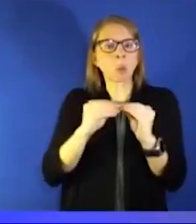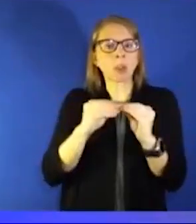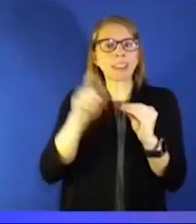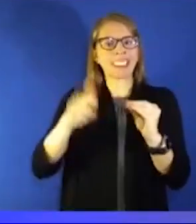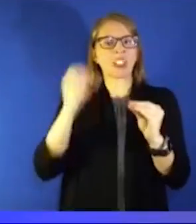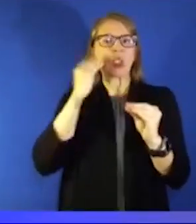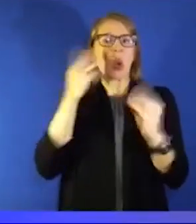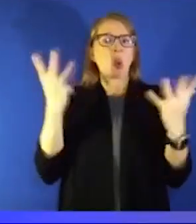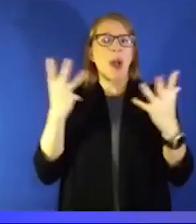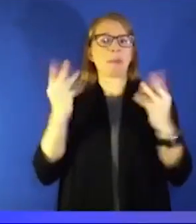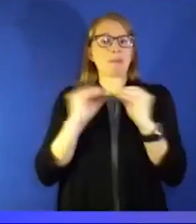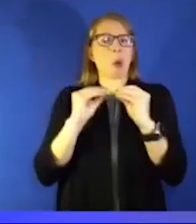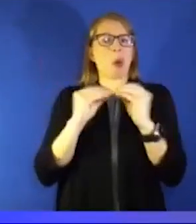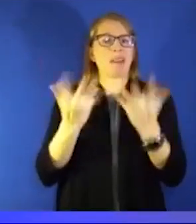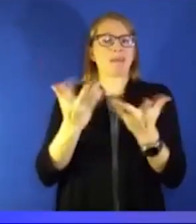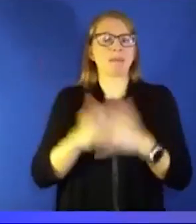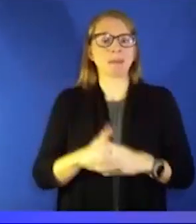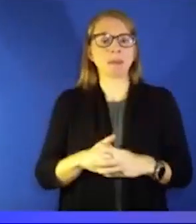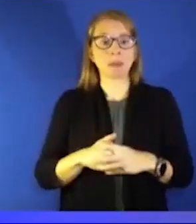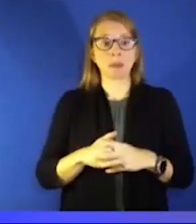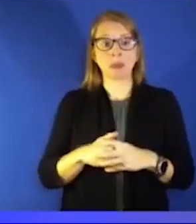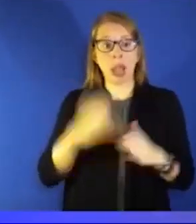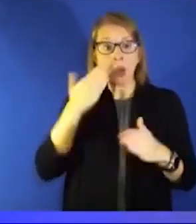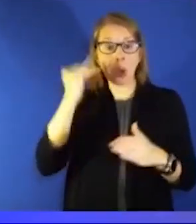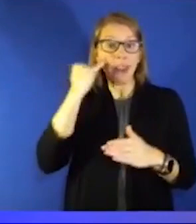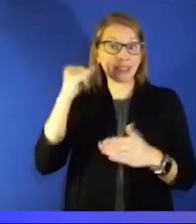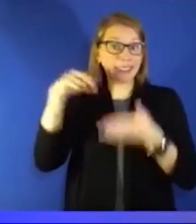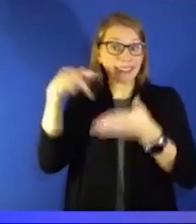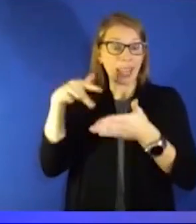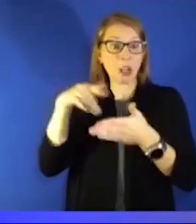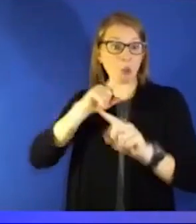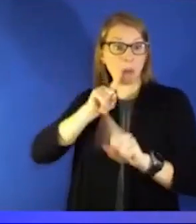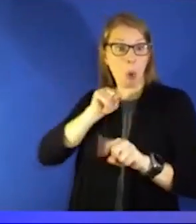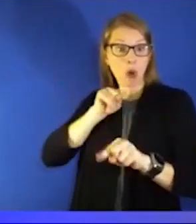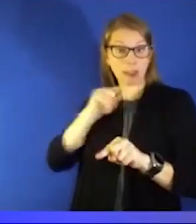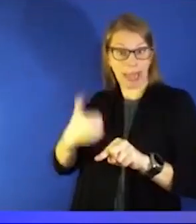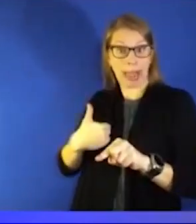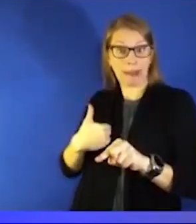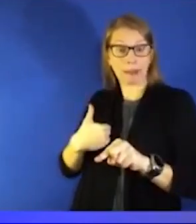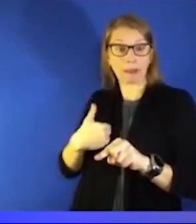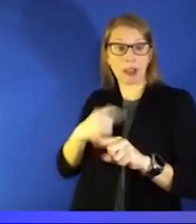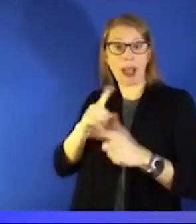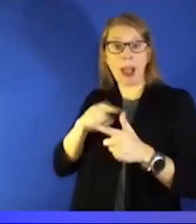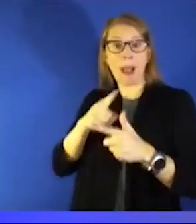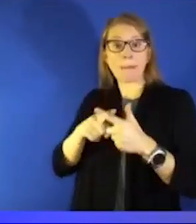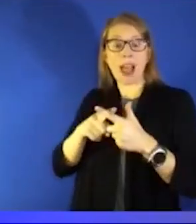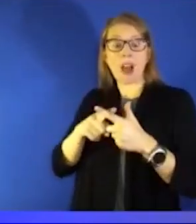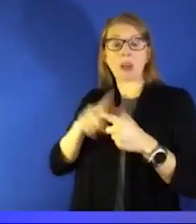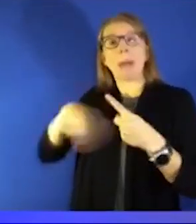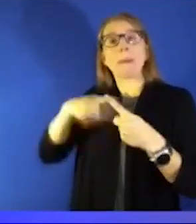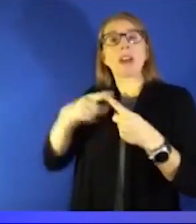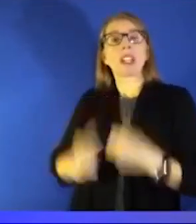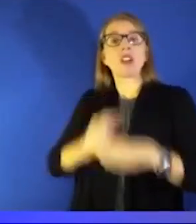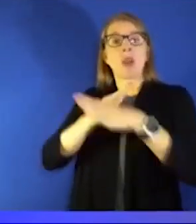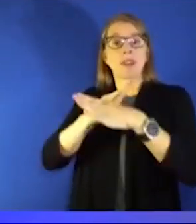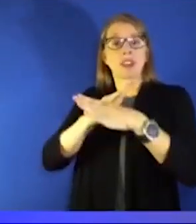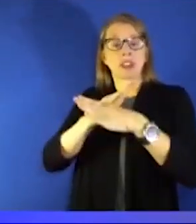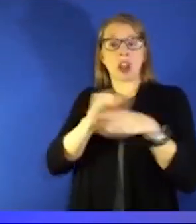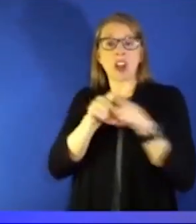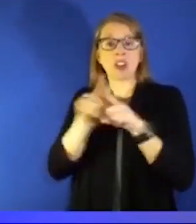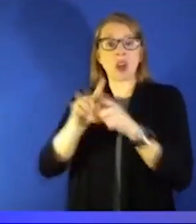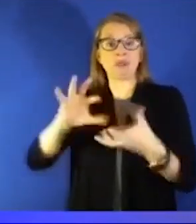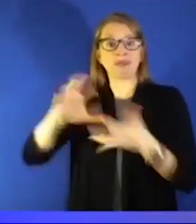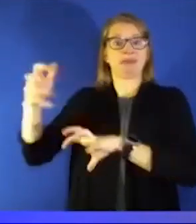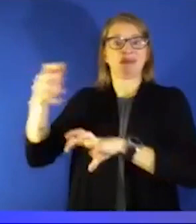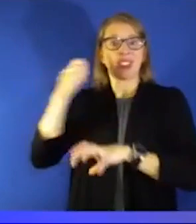So I don't know if there's been a study, but there's been reports about interruptions in menstrual cycle and abnormalities in menstrual